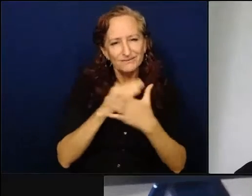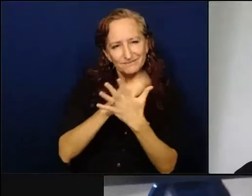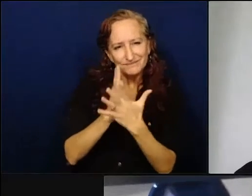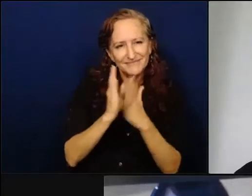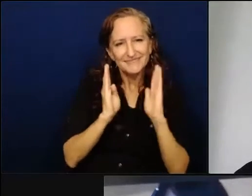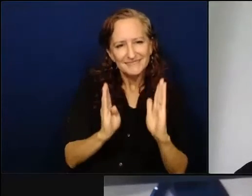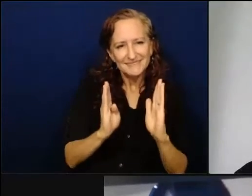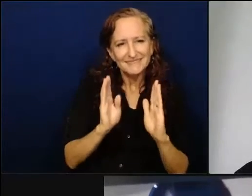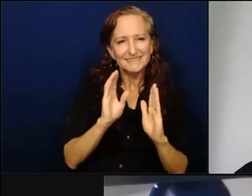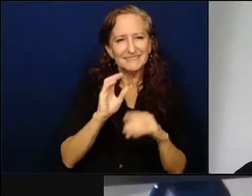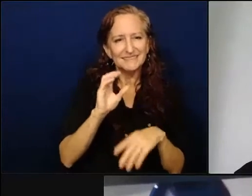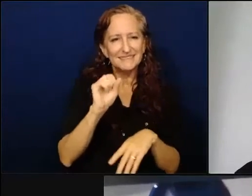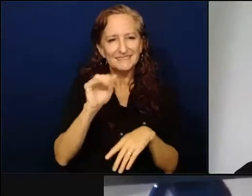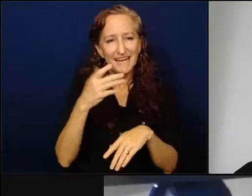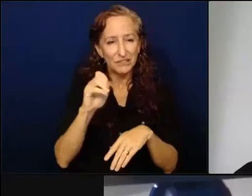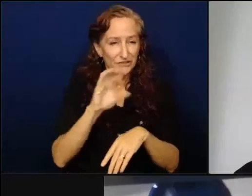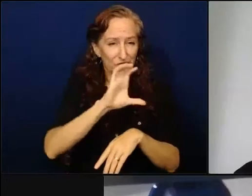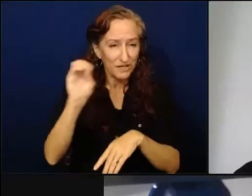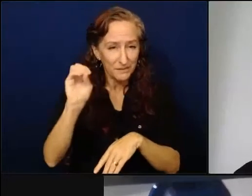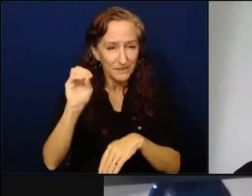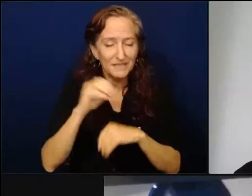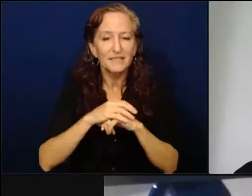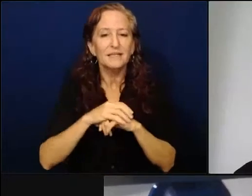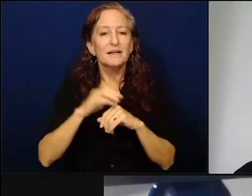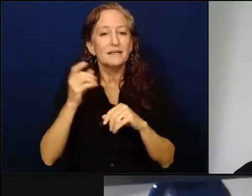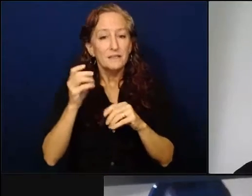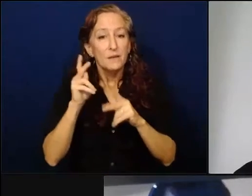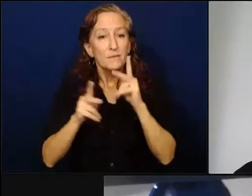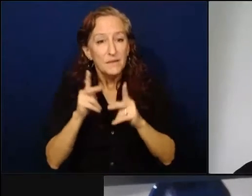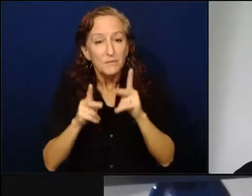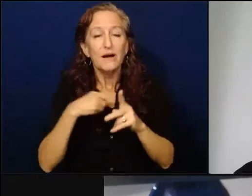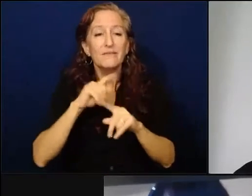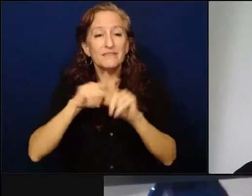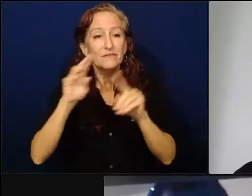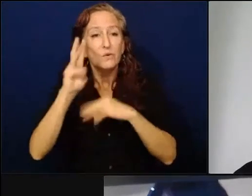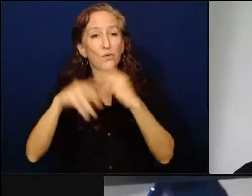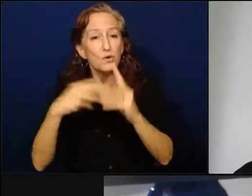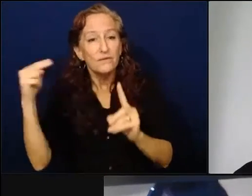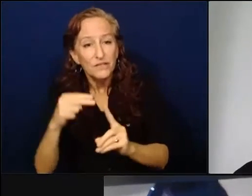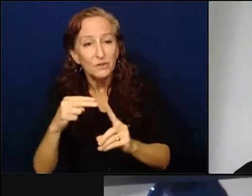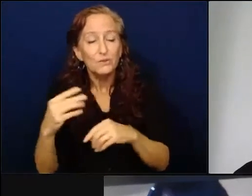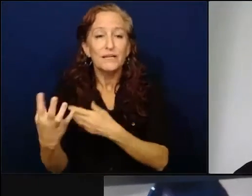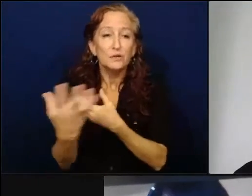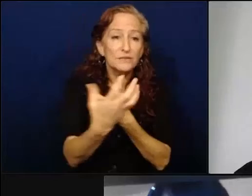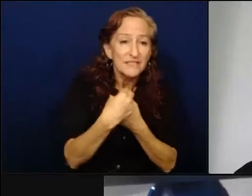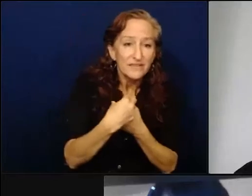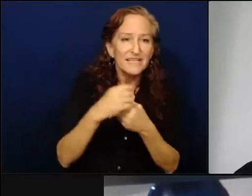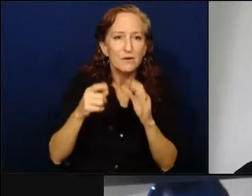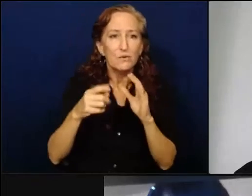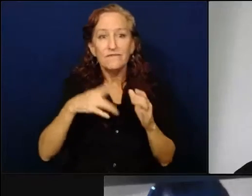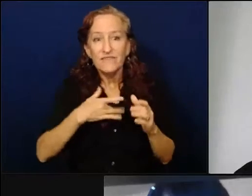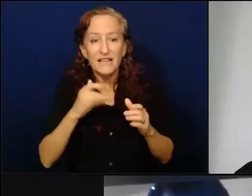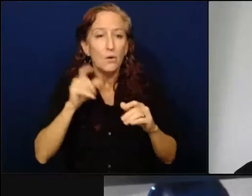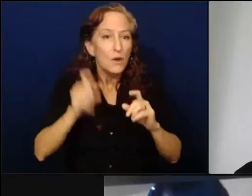focus on inclusivity and on different worldviews and experiences of the world, that we all feel like we've got to get out there. We've got to